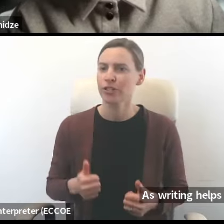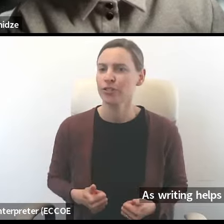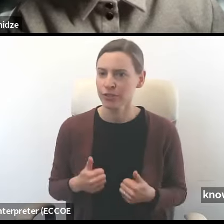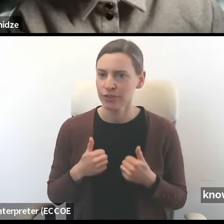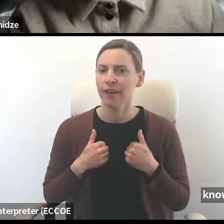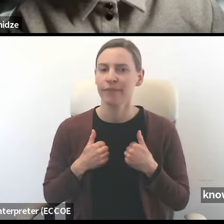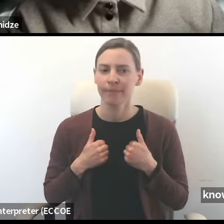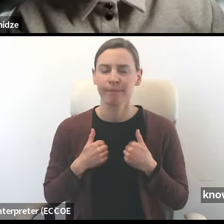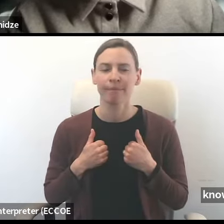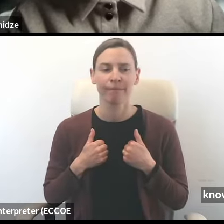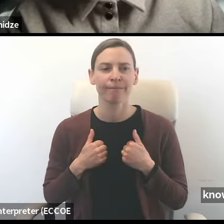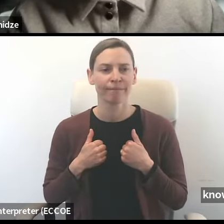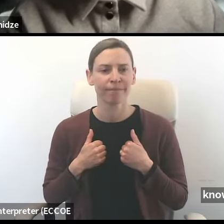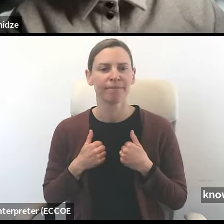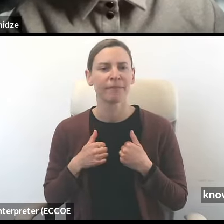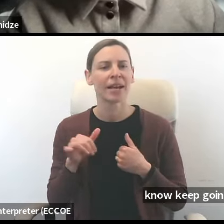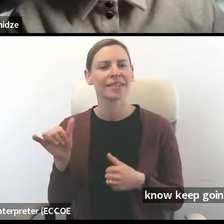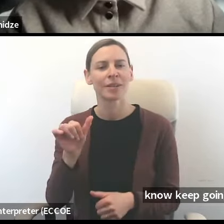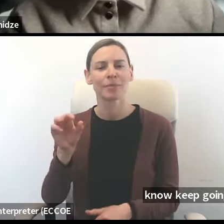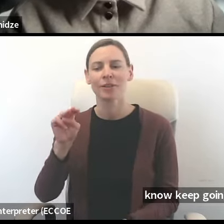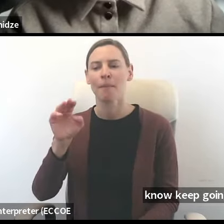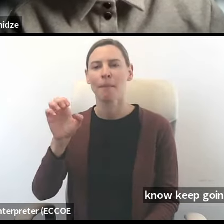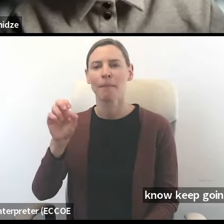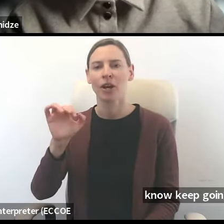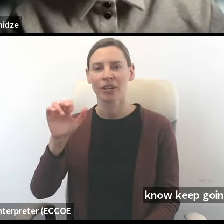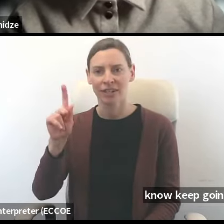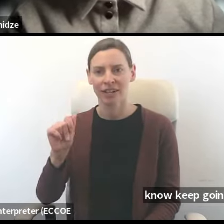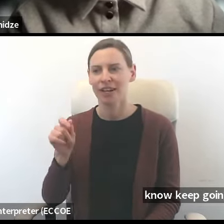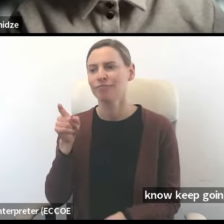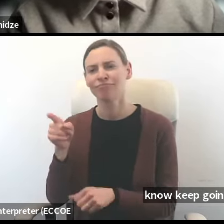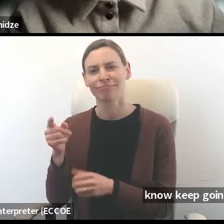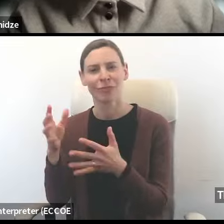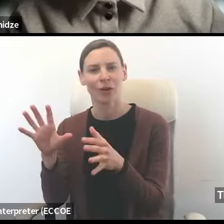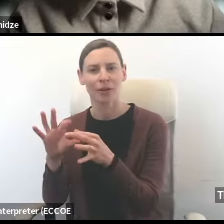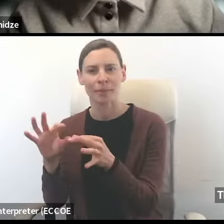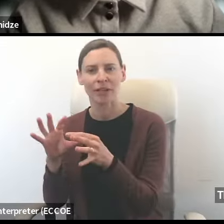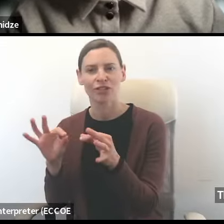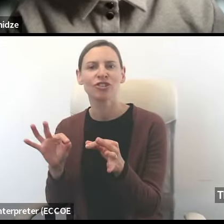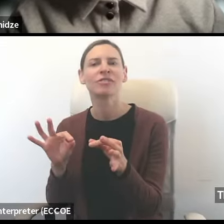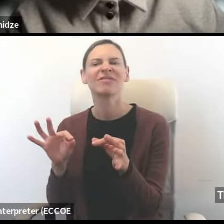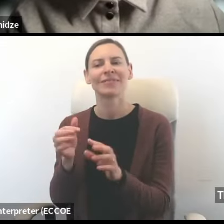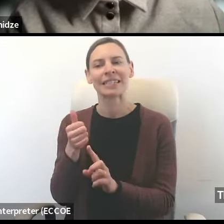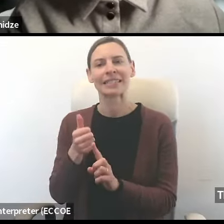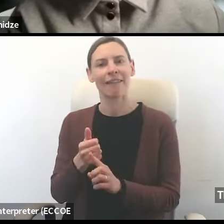is a self-therapeutical practice. It remains